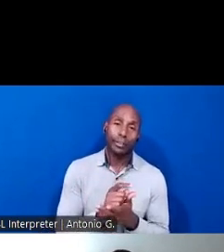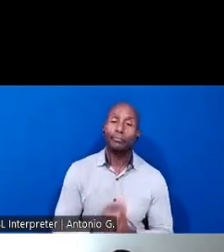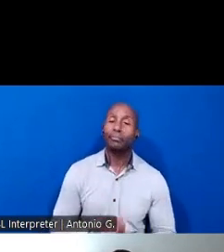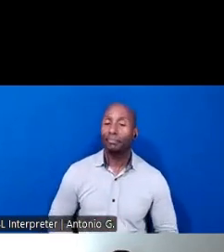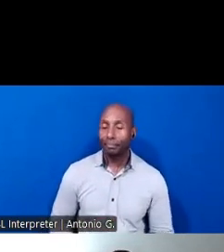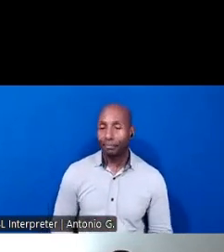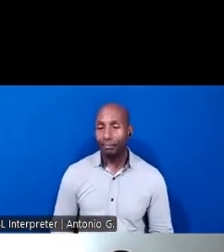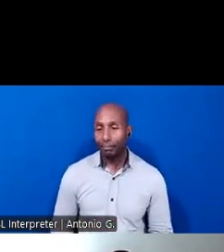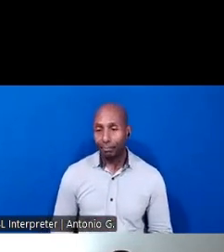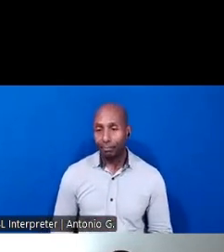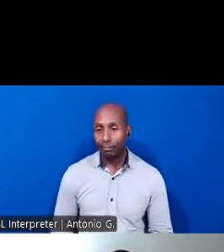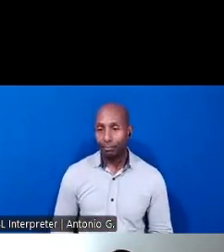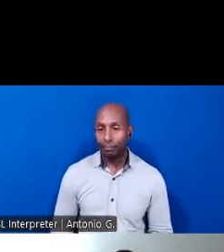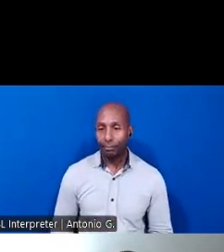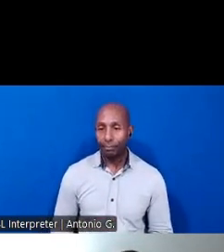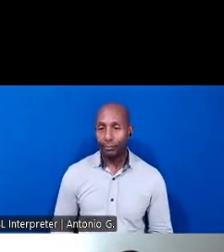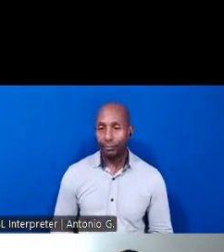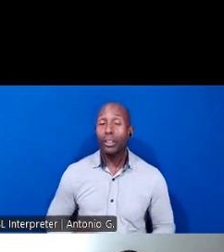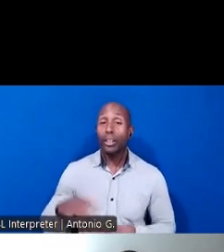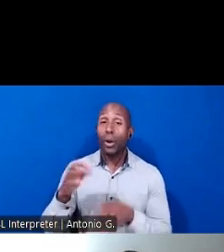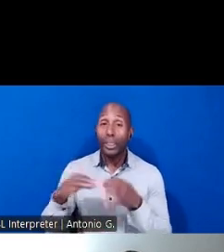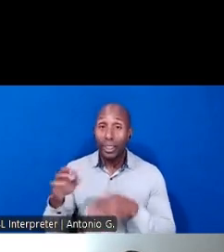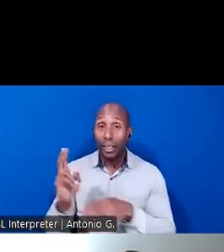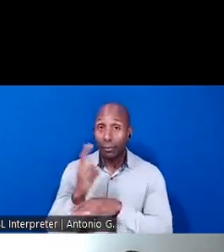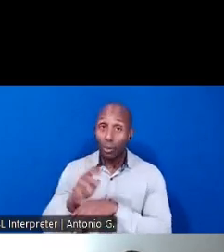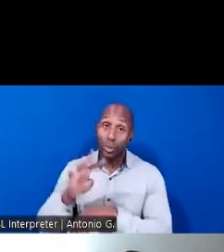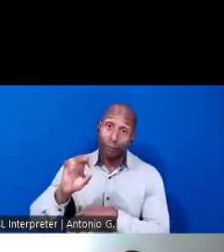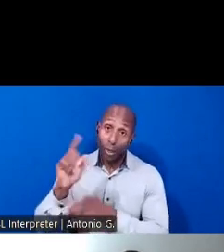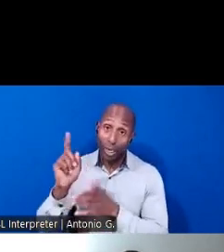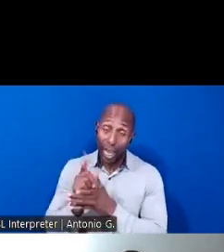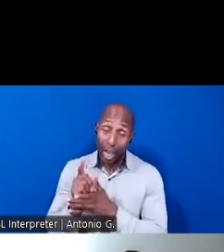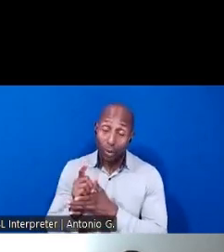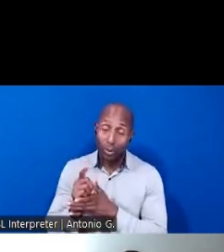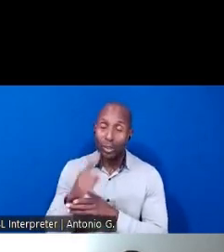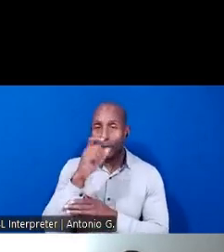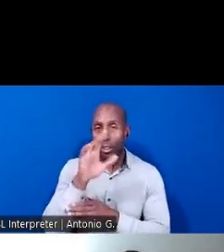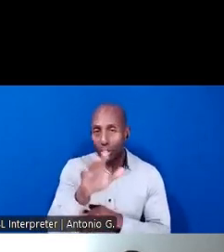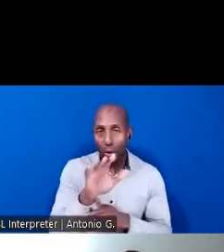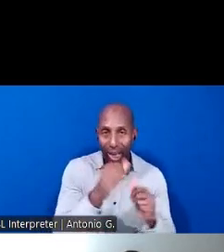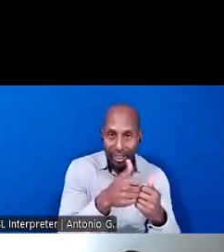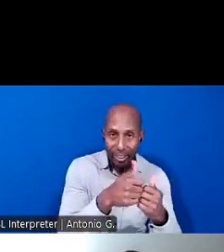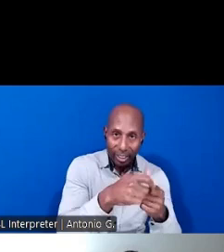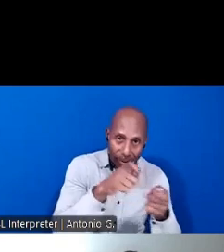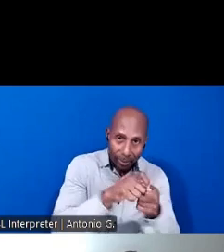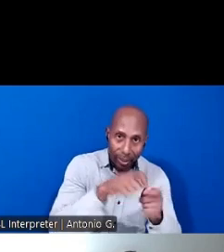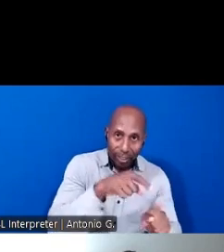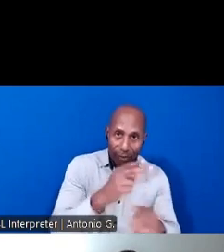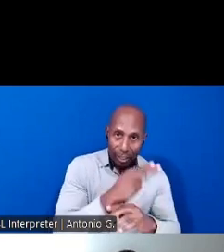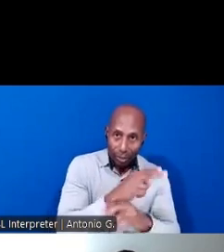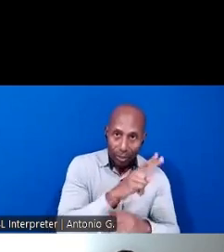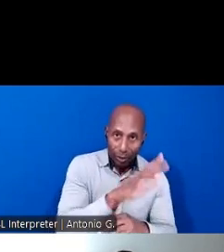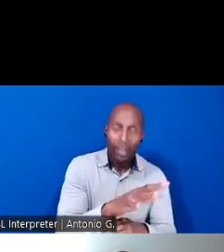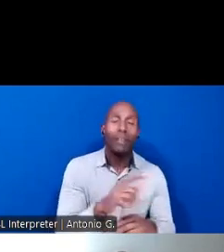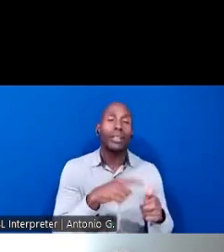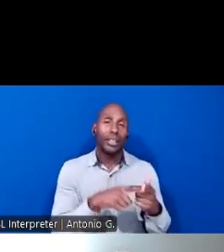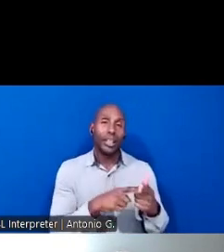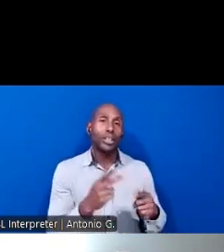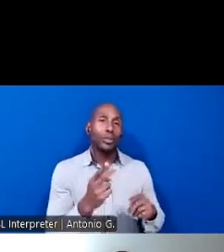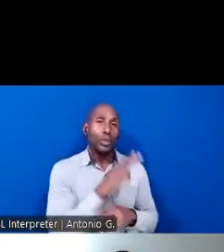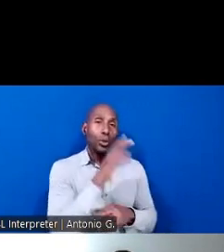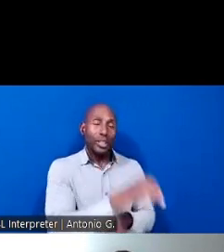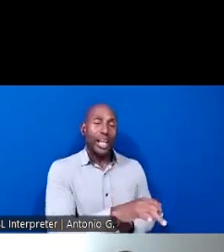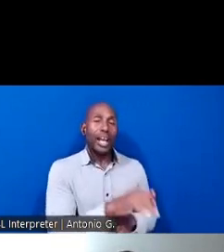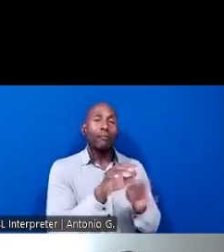you and substitute that 1,040 hours for 910. And so this would follow if your